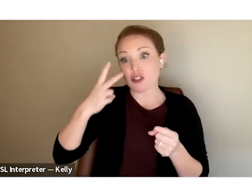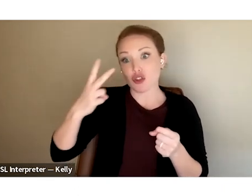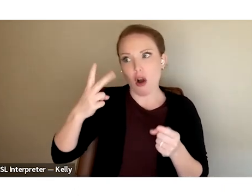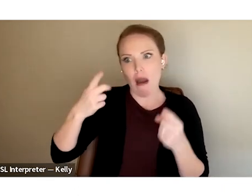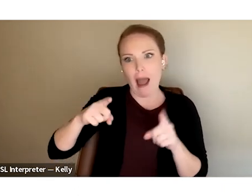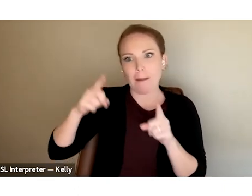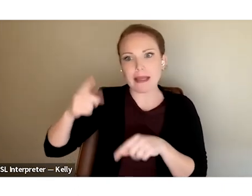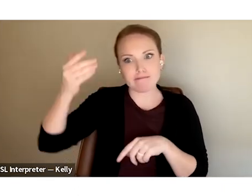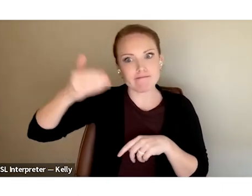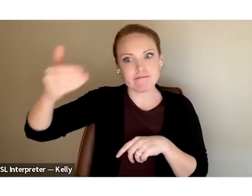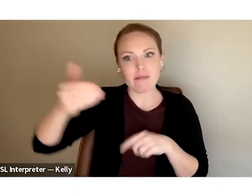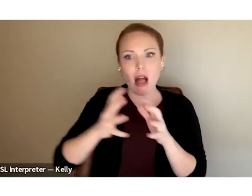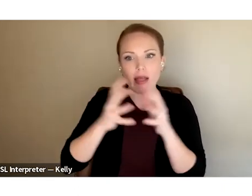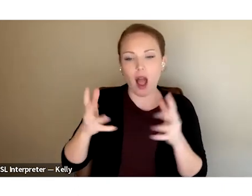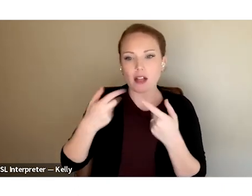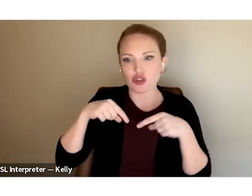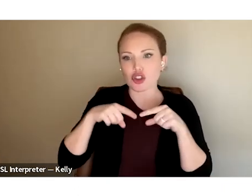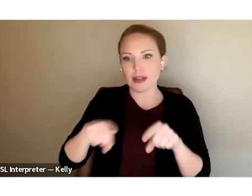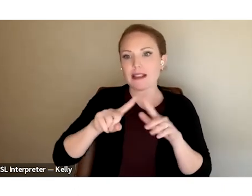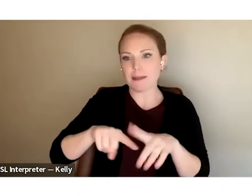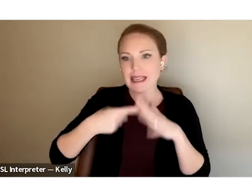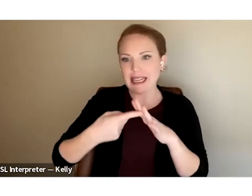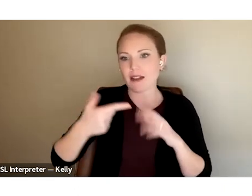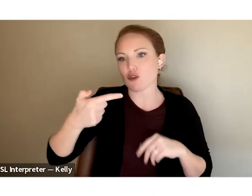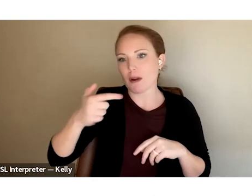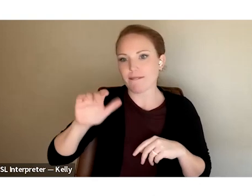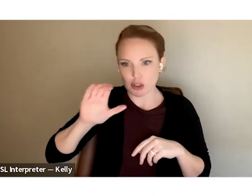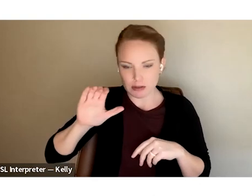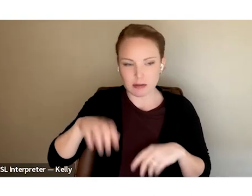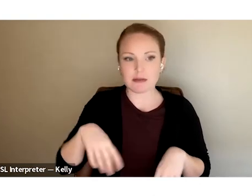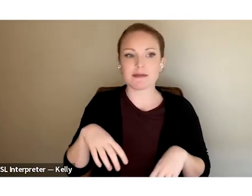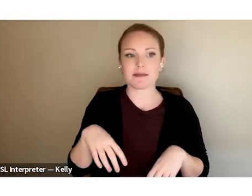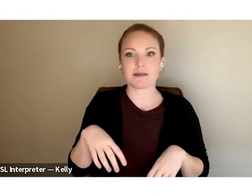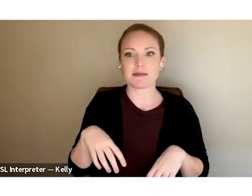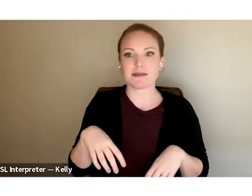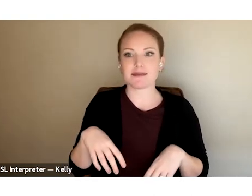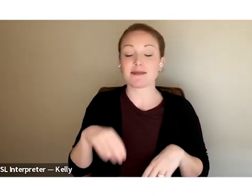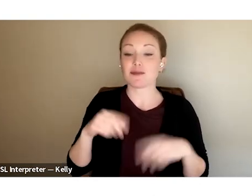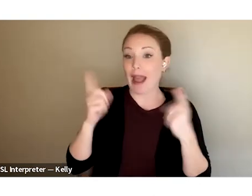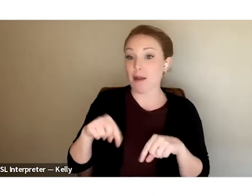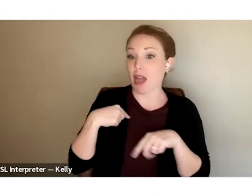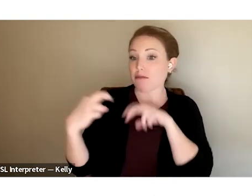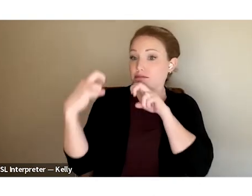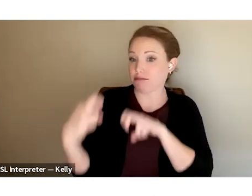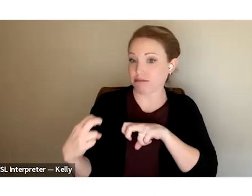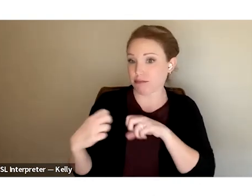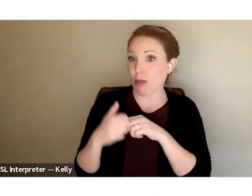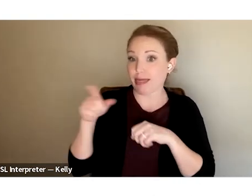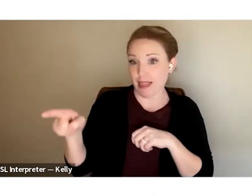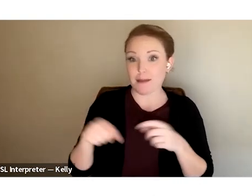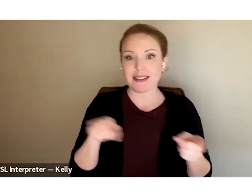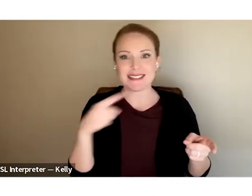frequently during the beginning of the 21st century. And then he sat me down and he said, Maytha, this